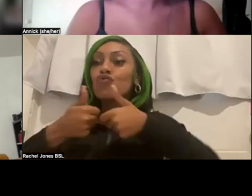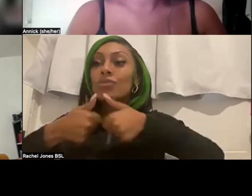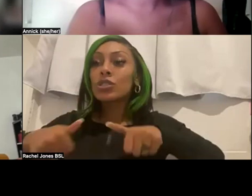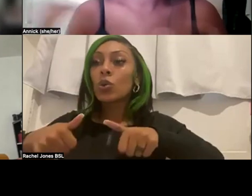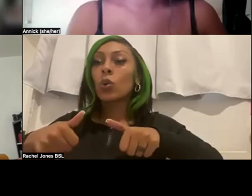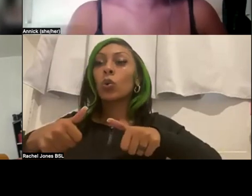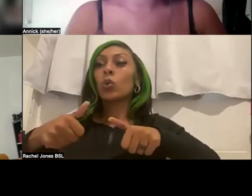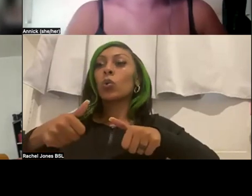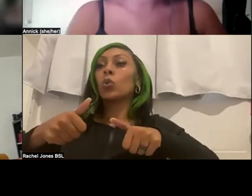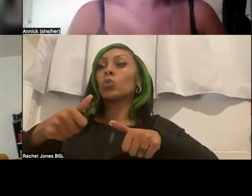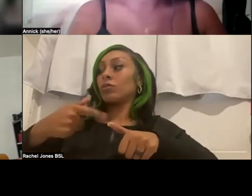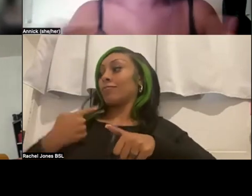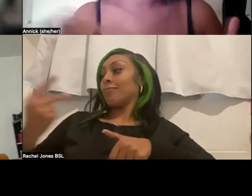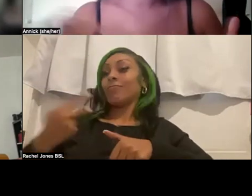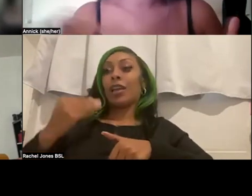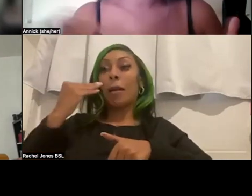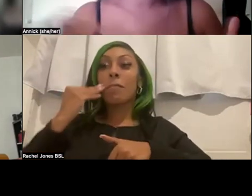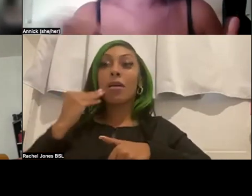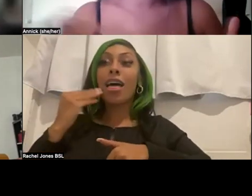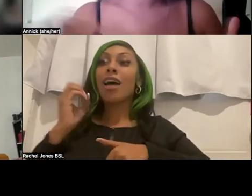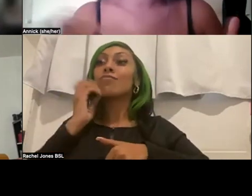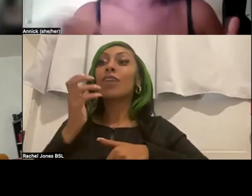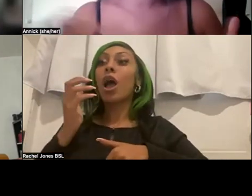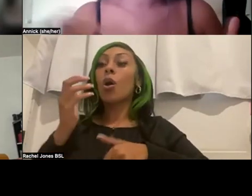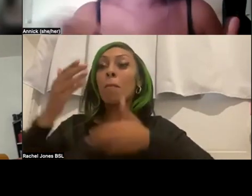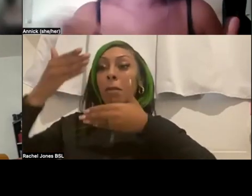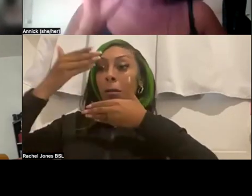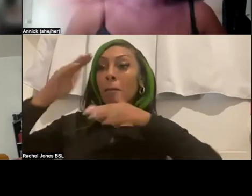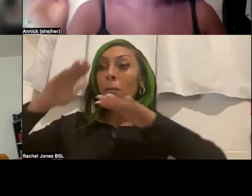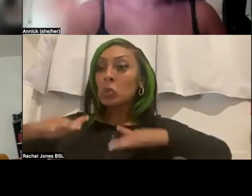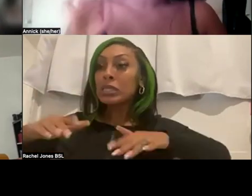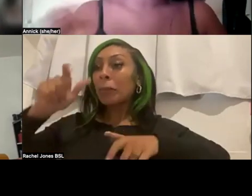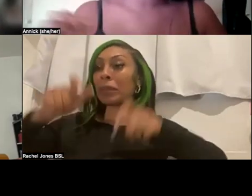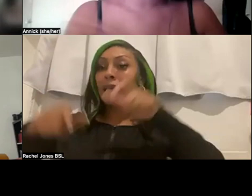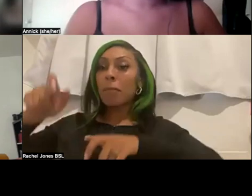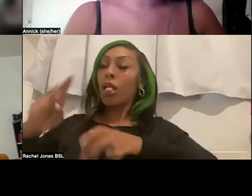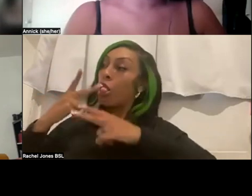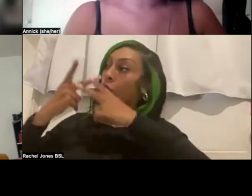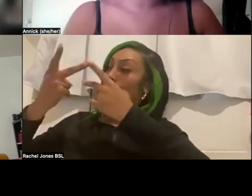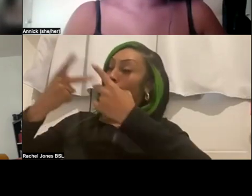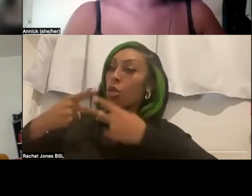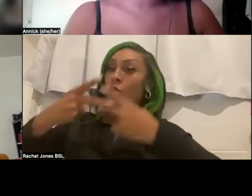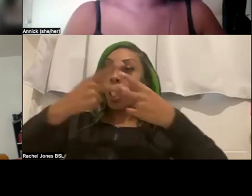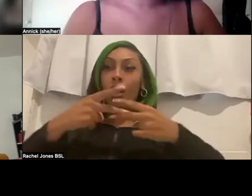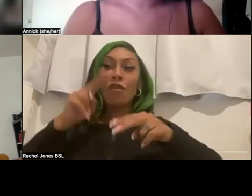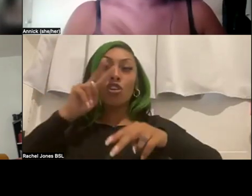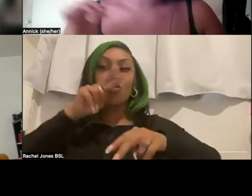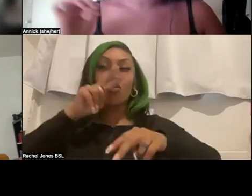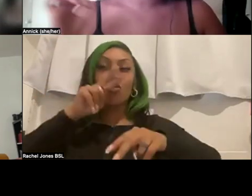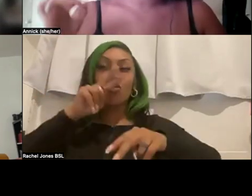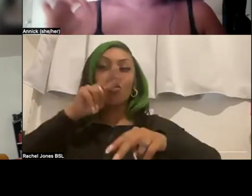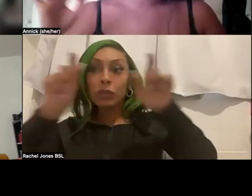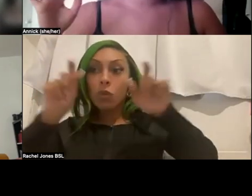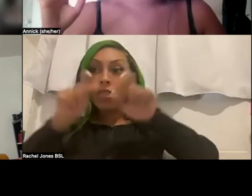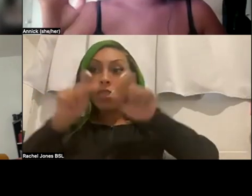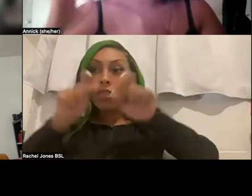people, especially Muslim people as well, looking out for each other's well-being, of reading between the lines of a funding application and